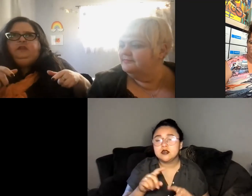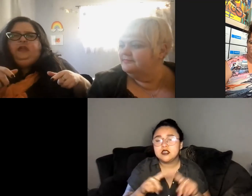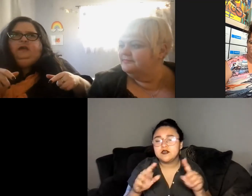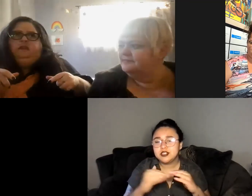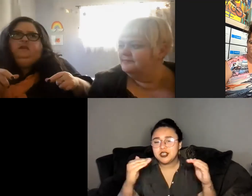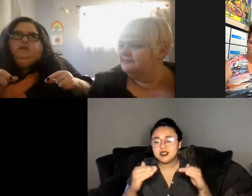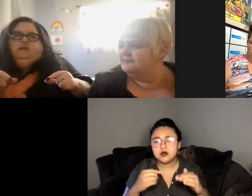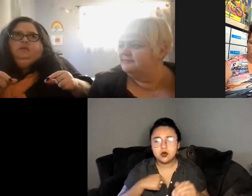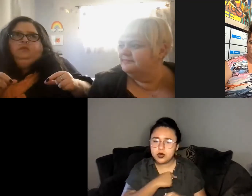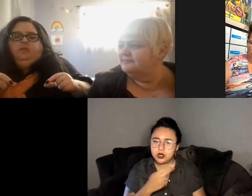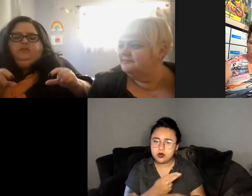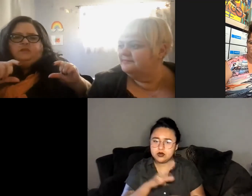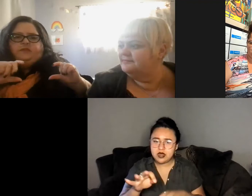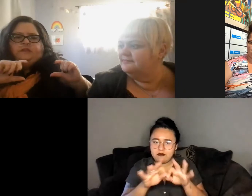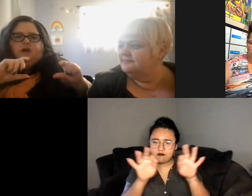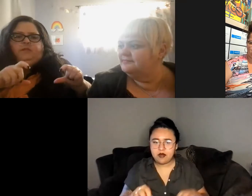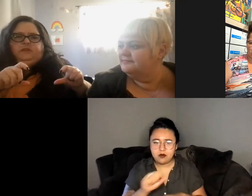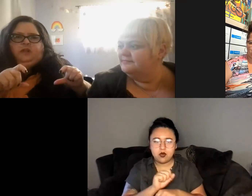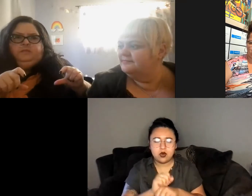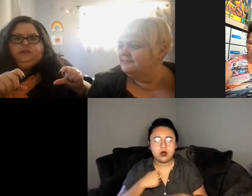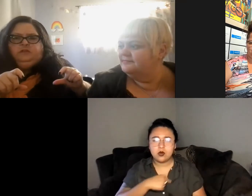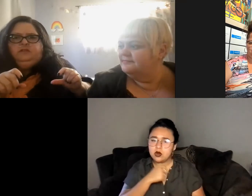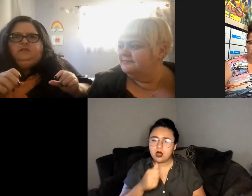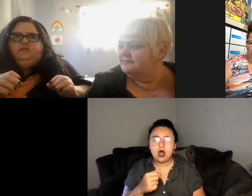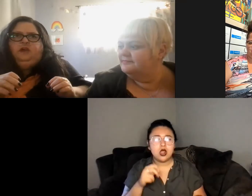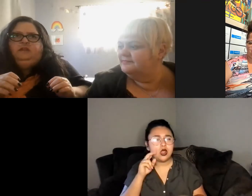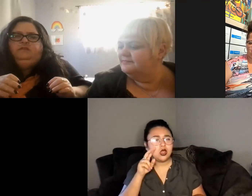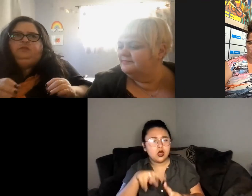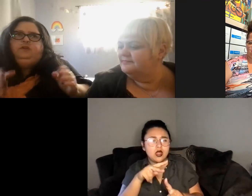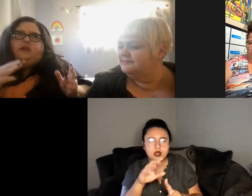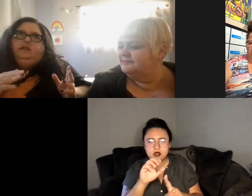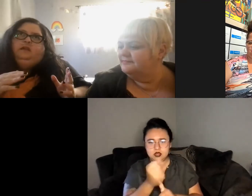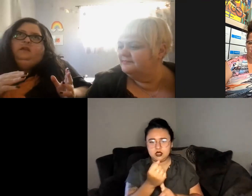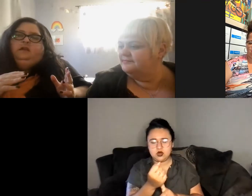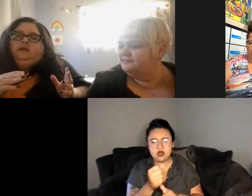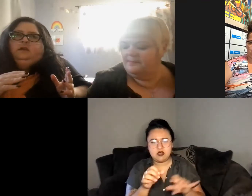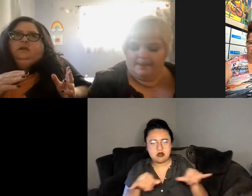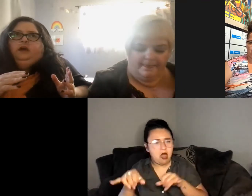of looking at what was sort of like the common denominator. And this is, I think if you look at